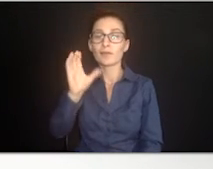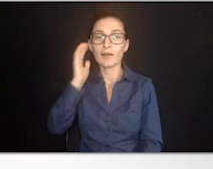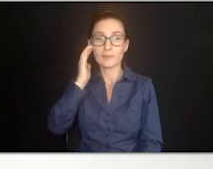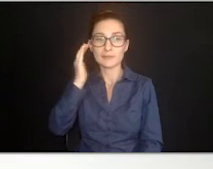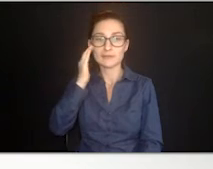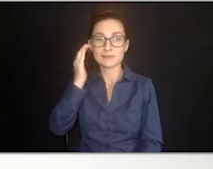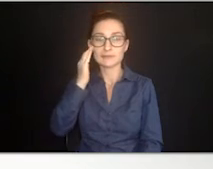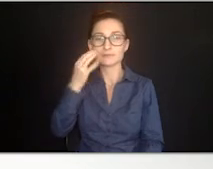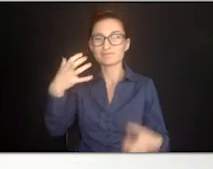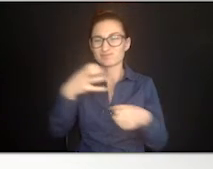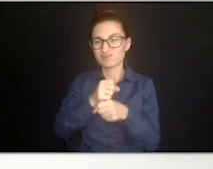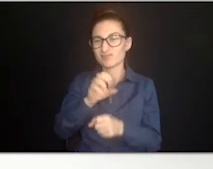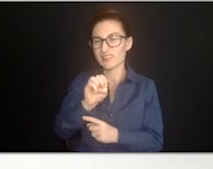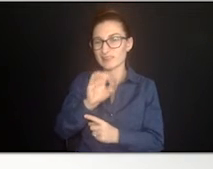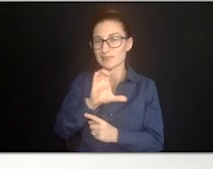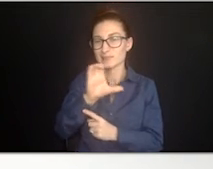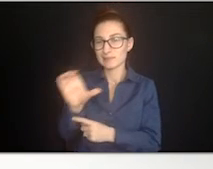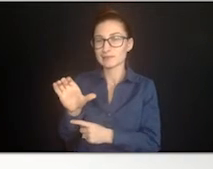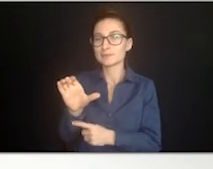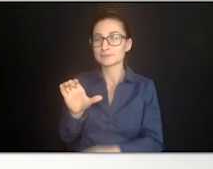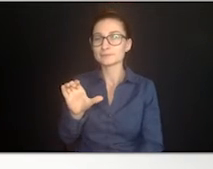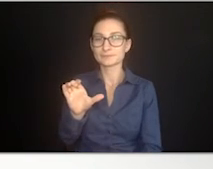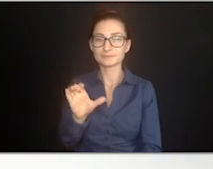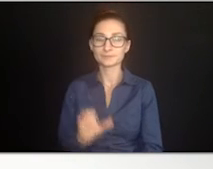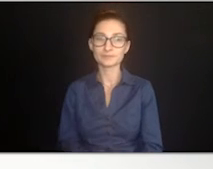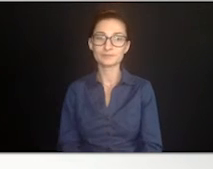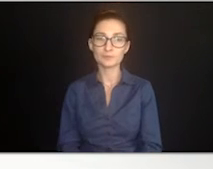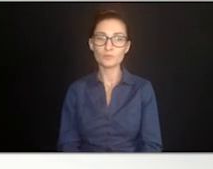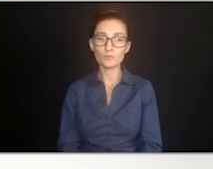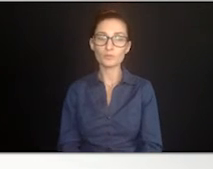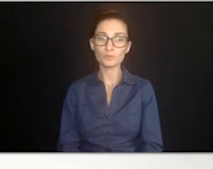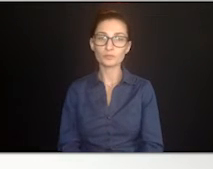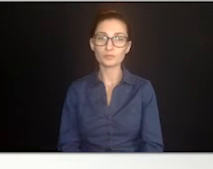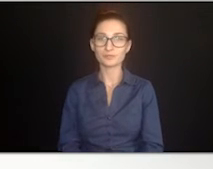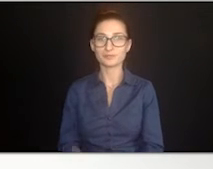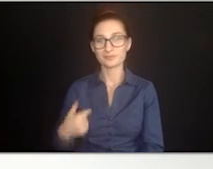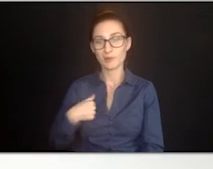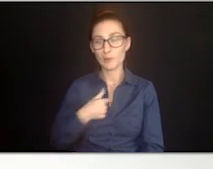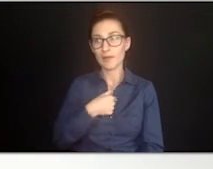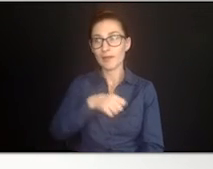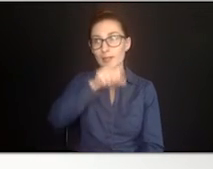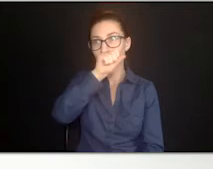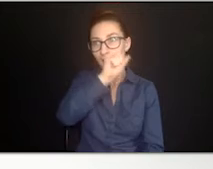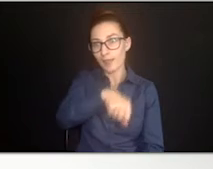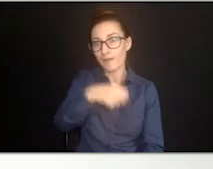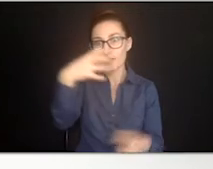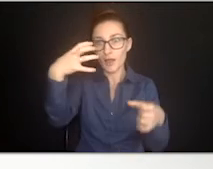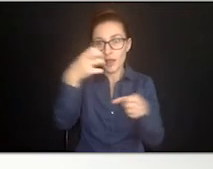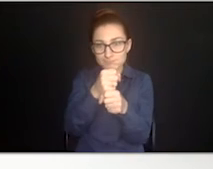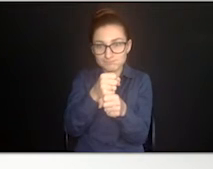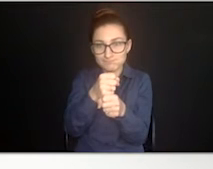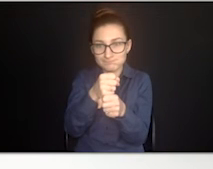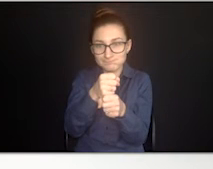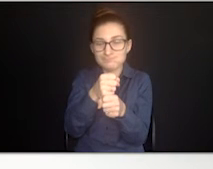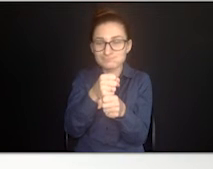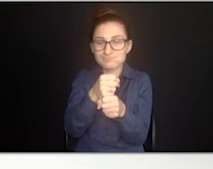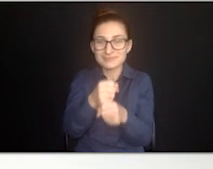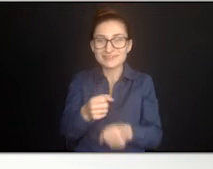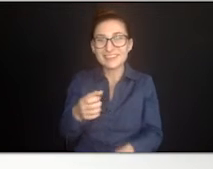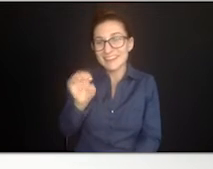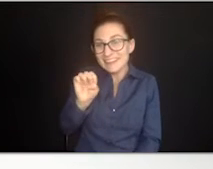competencies, which is the areas of the ECC. We love our letters in ESE.